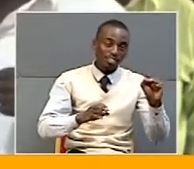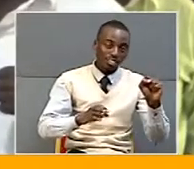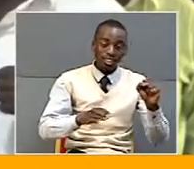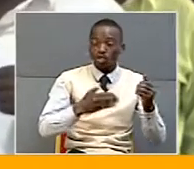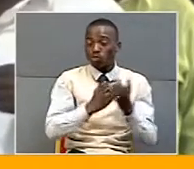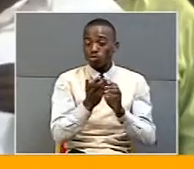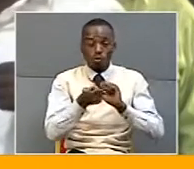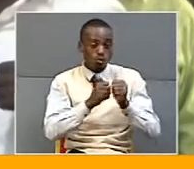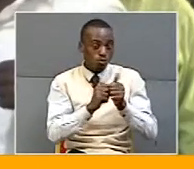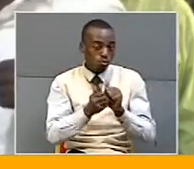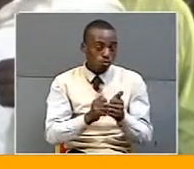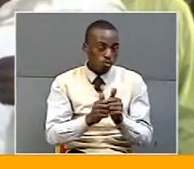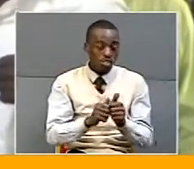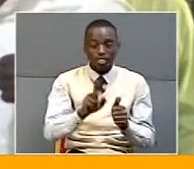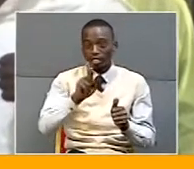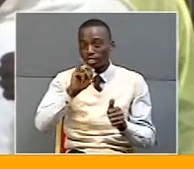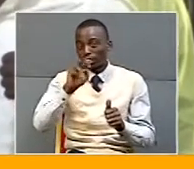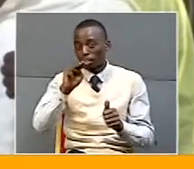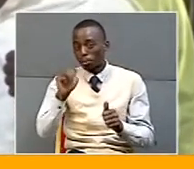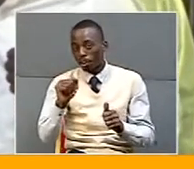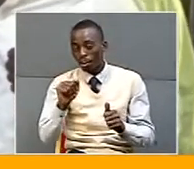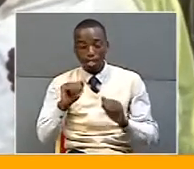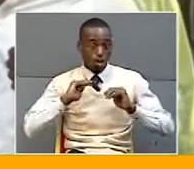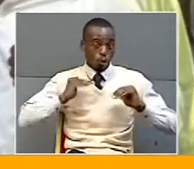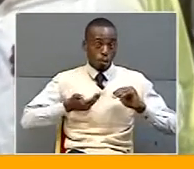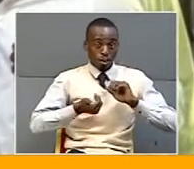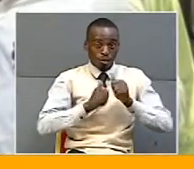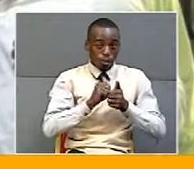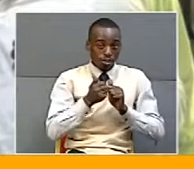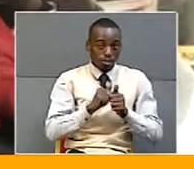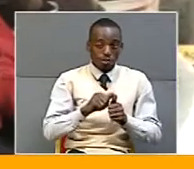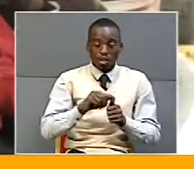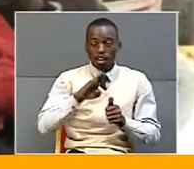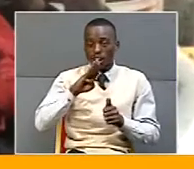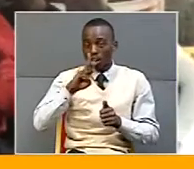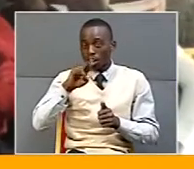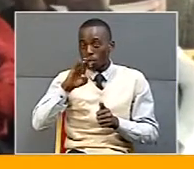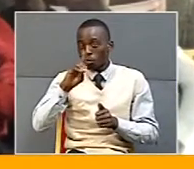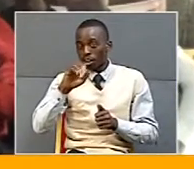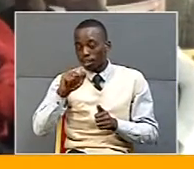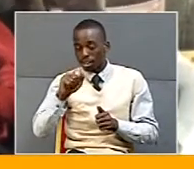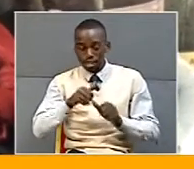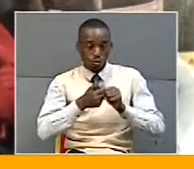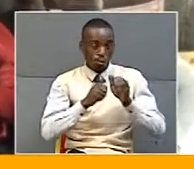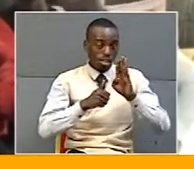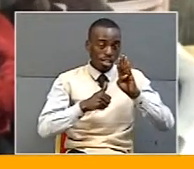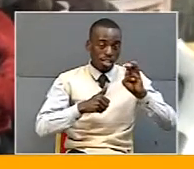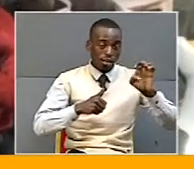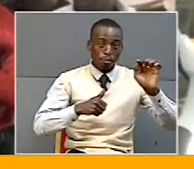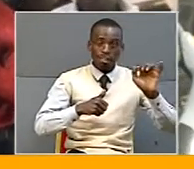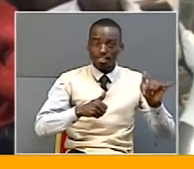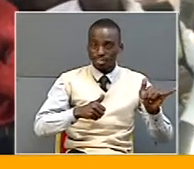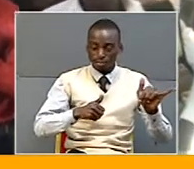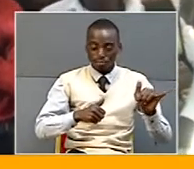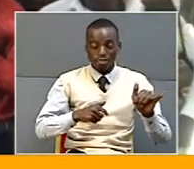will battle Waluju Rema, while in the ladies category, Misindi Brenda fights Nachimbwe Betty, among others.